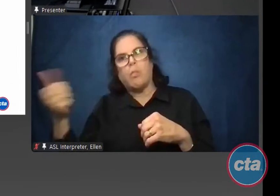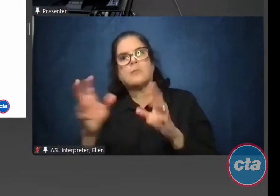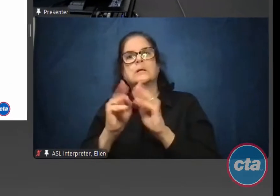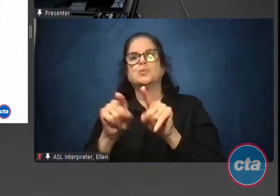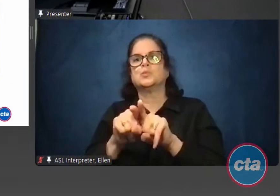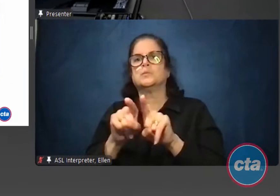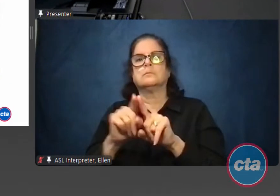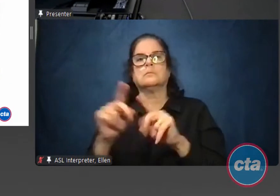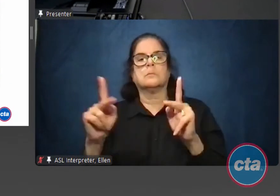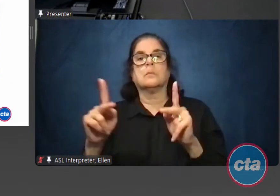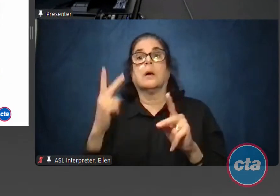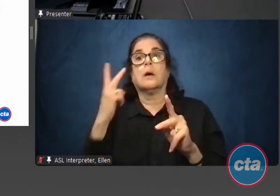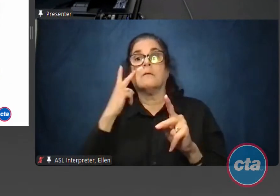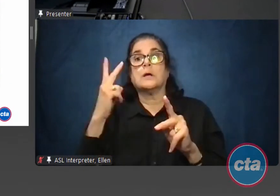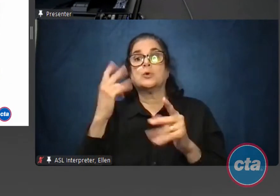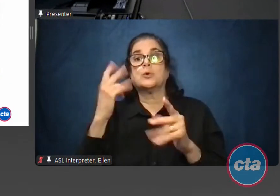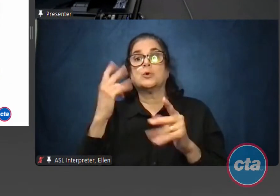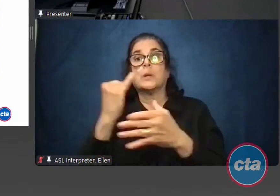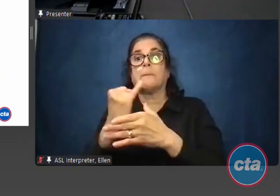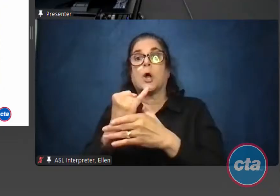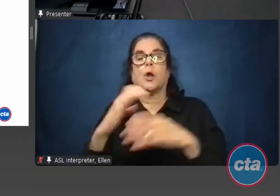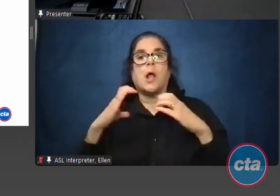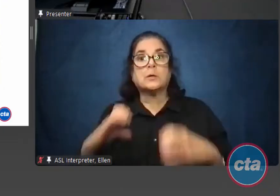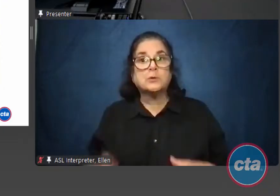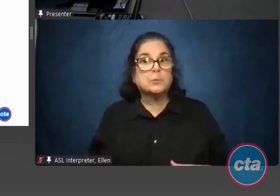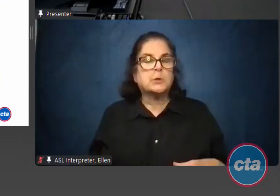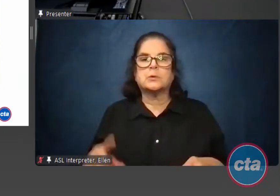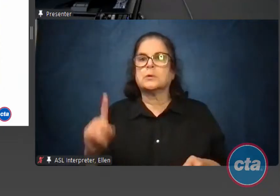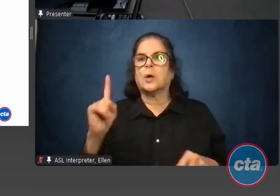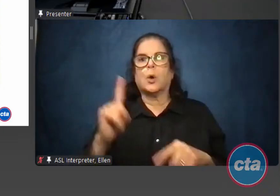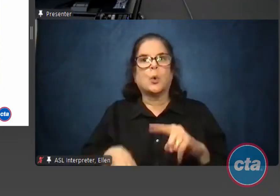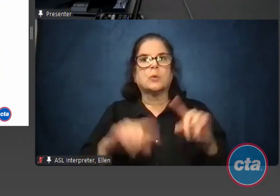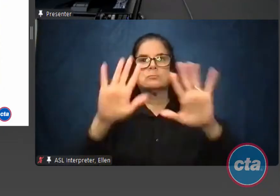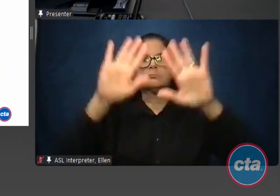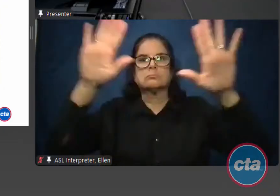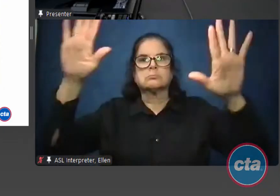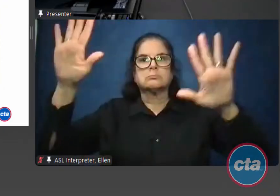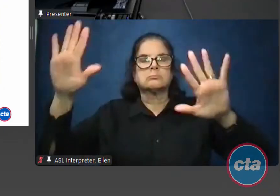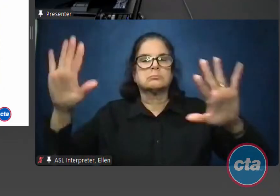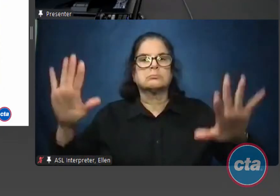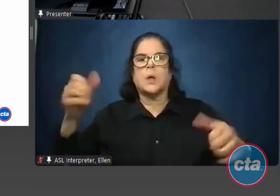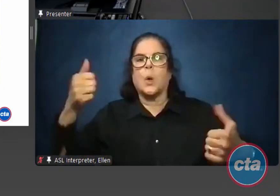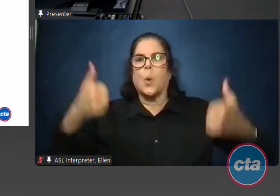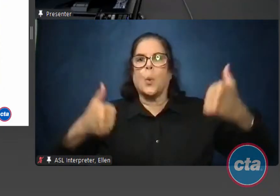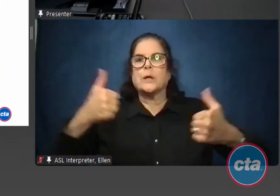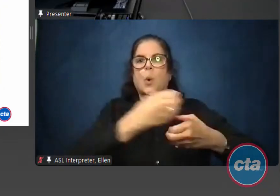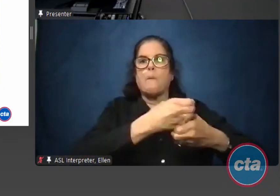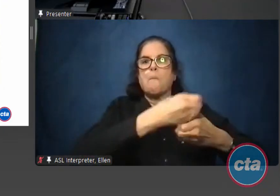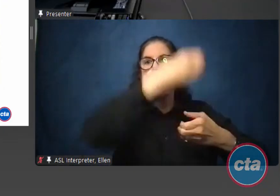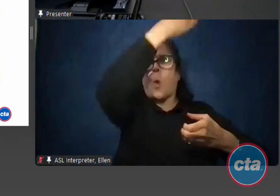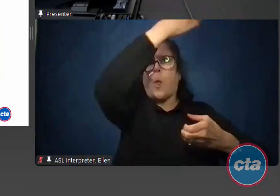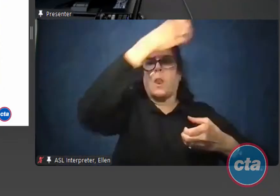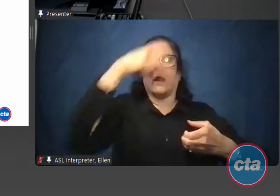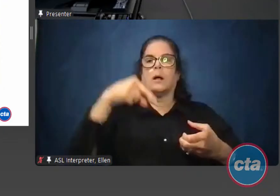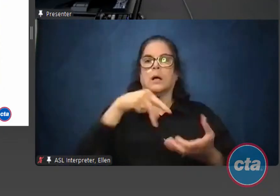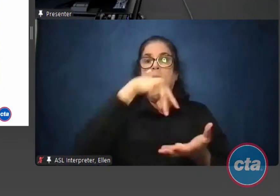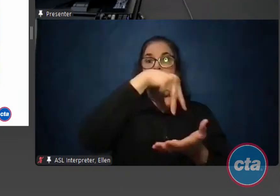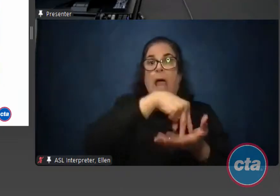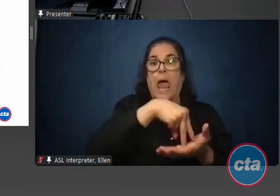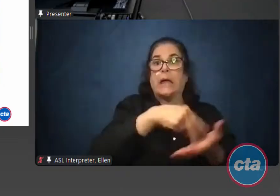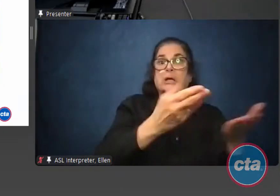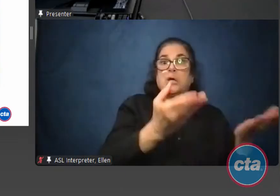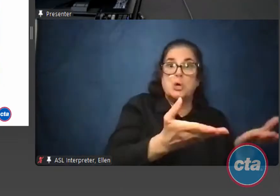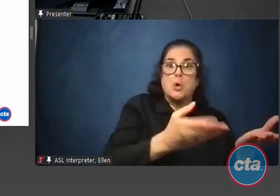impaired customers were unable to identify which pole they should wait at to catch the bus. Since all